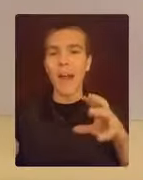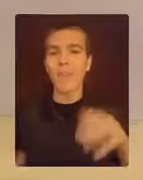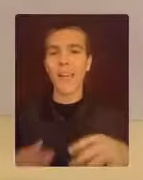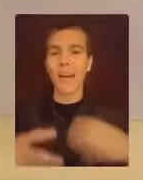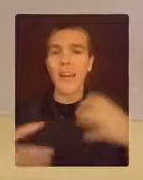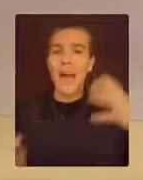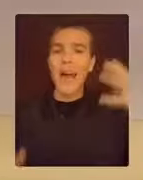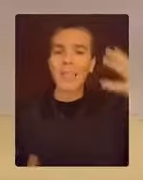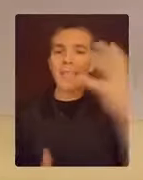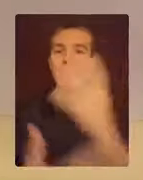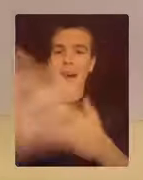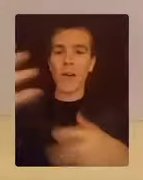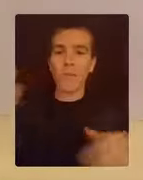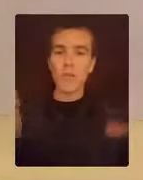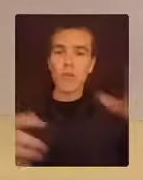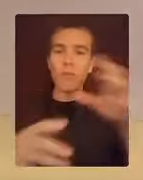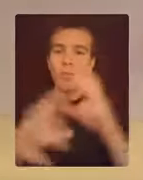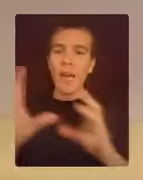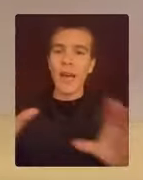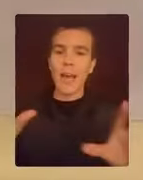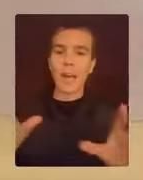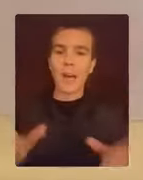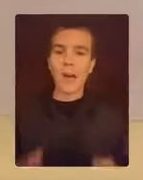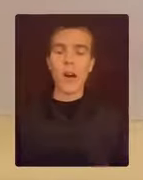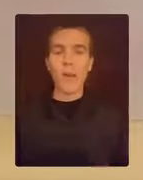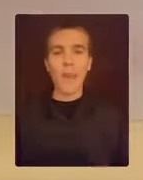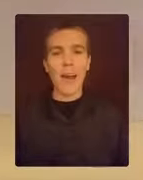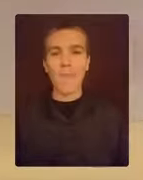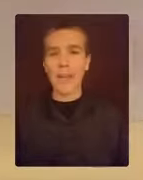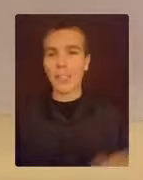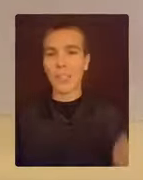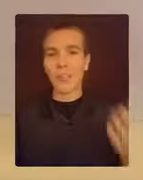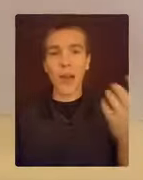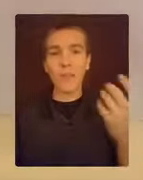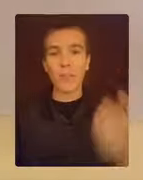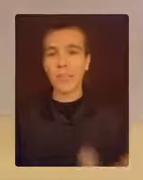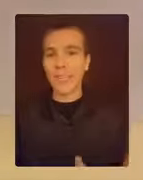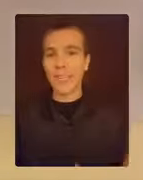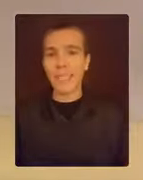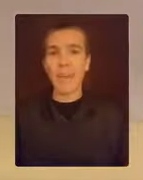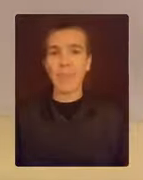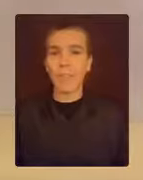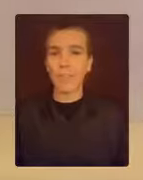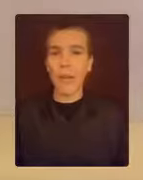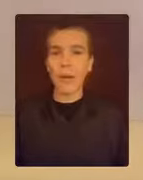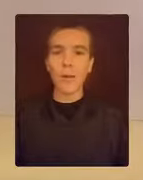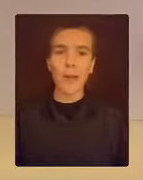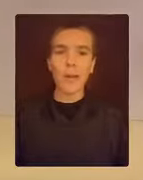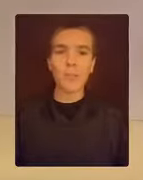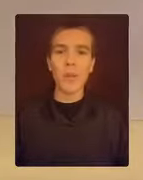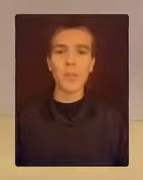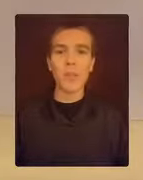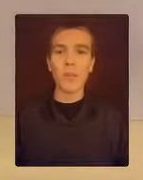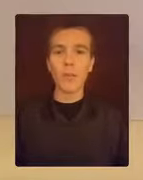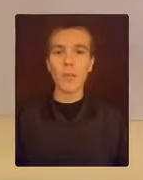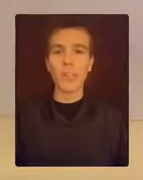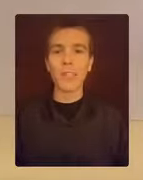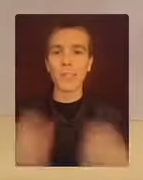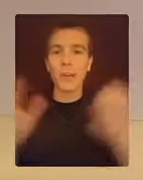from the outside and see how it moves. And I've actually traveled to the inside of a cell and observed